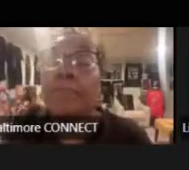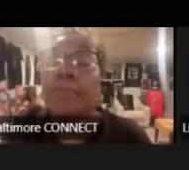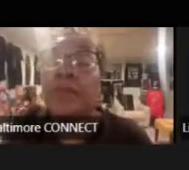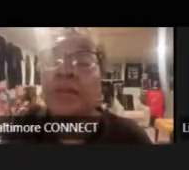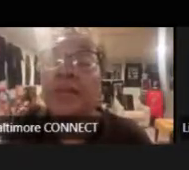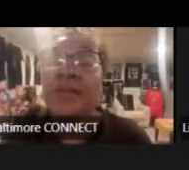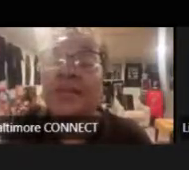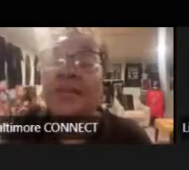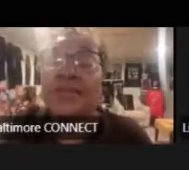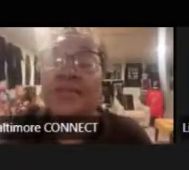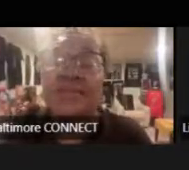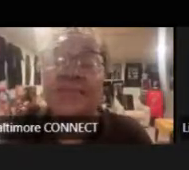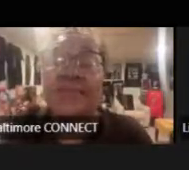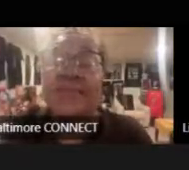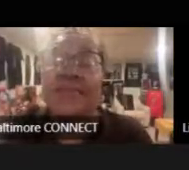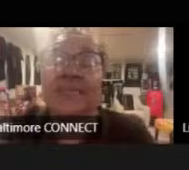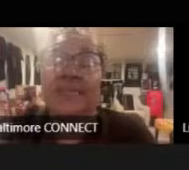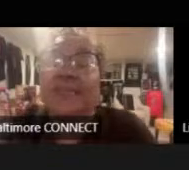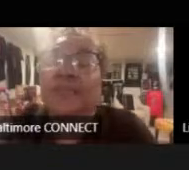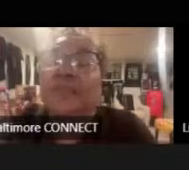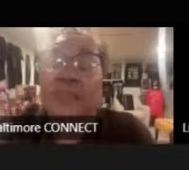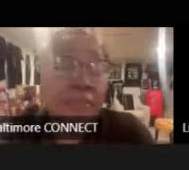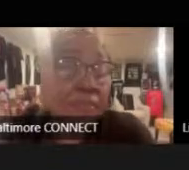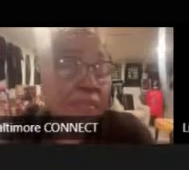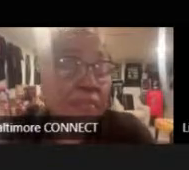Good evening. Good evening.